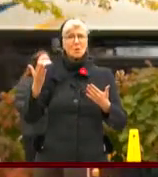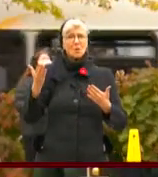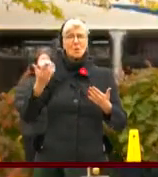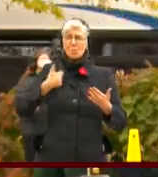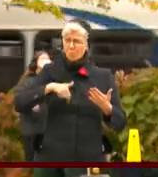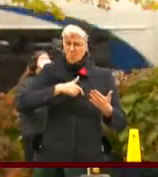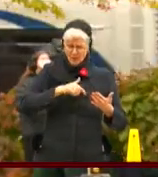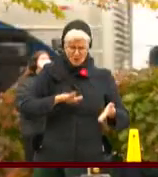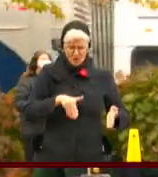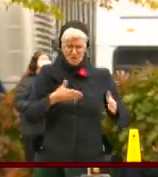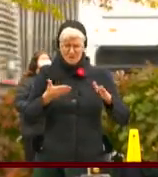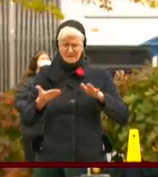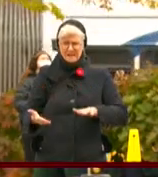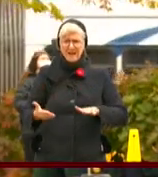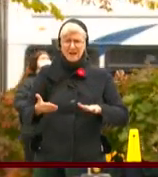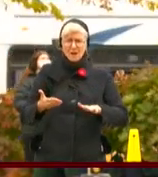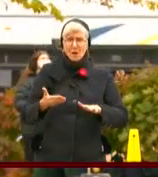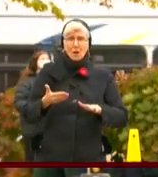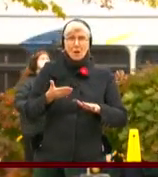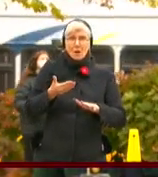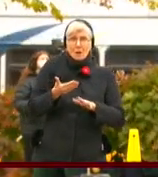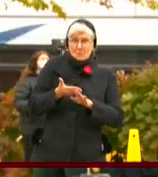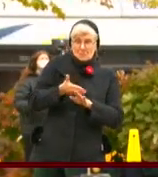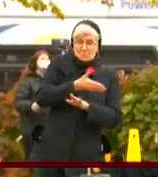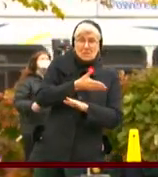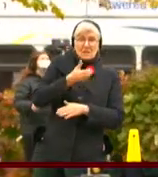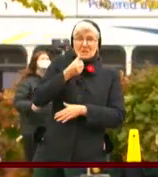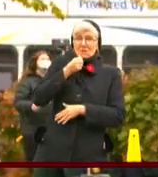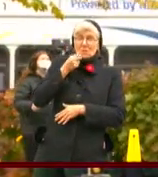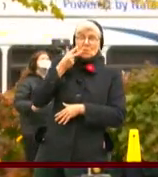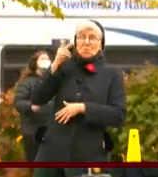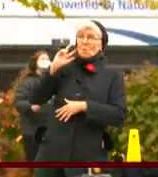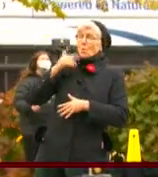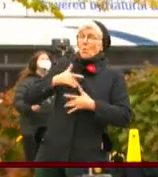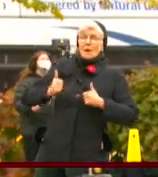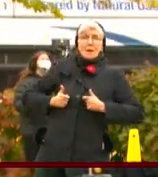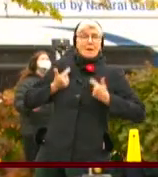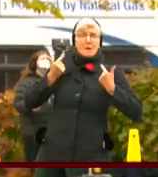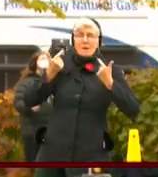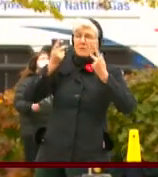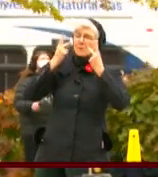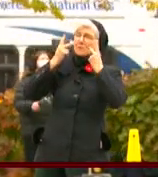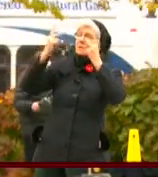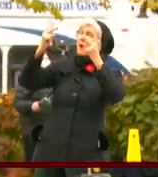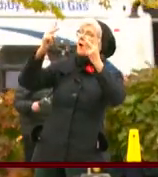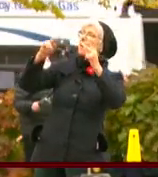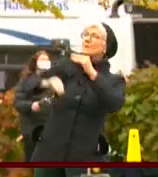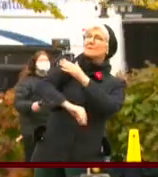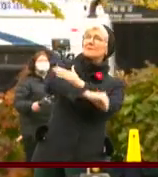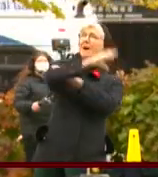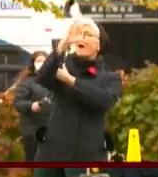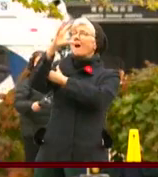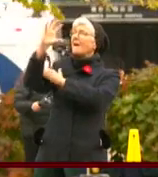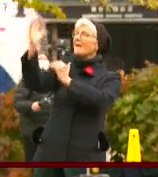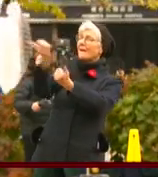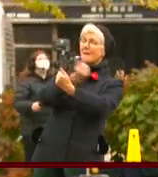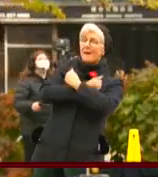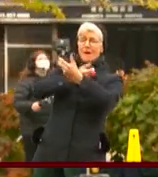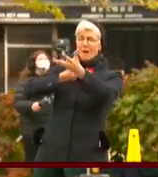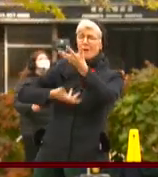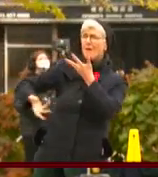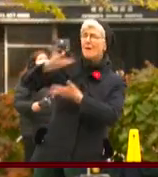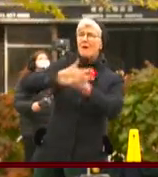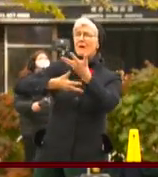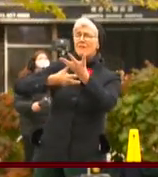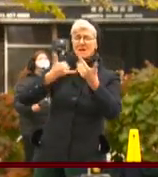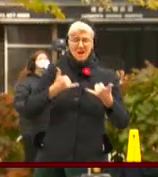We are the dead. Short days ago we lived, felt dawn, saw sunset glow, loved and were loved,